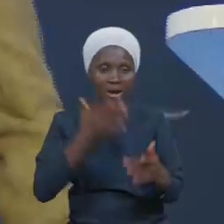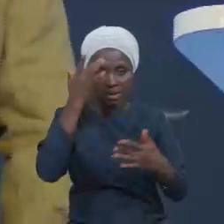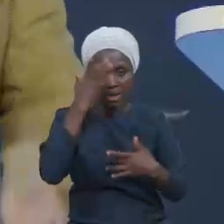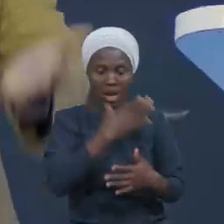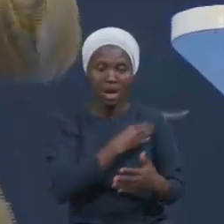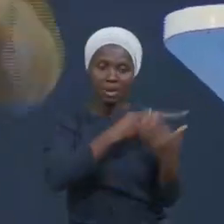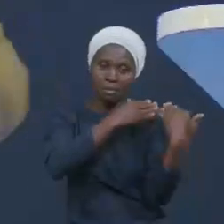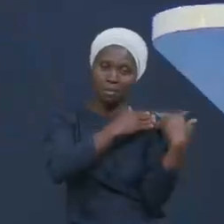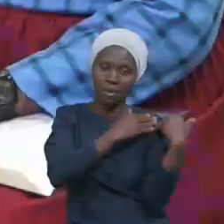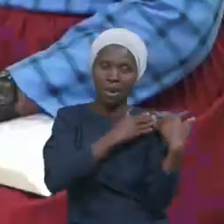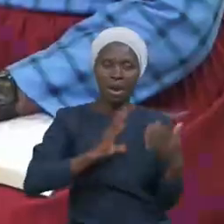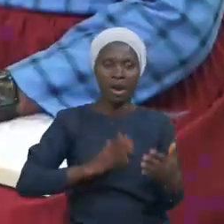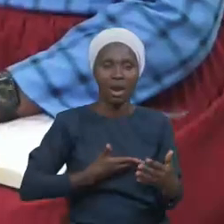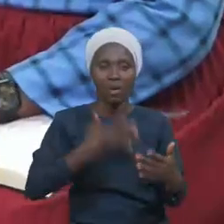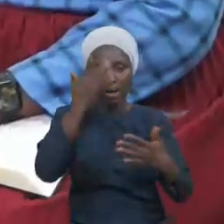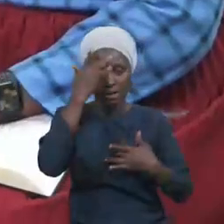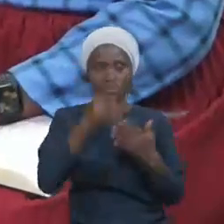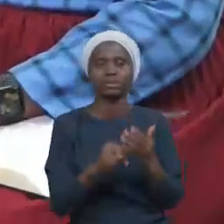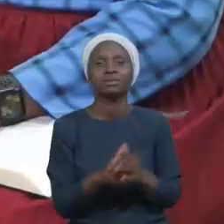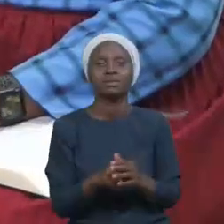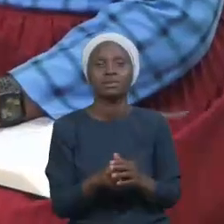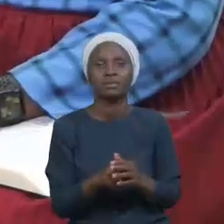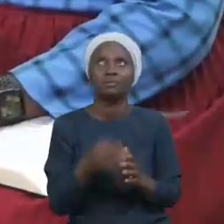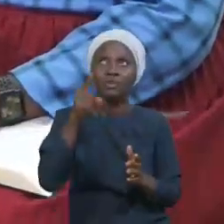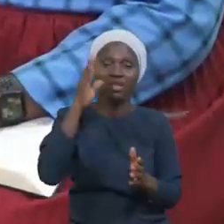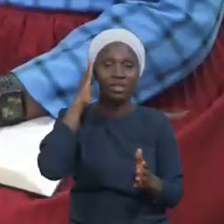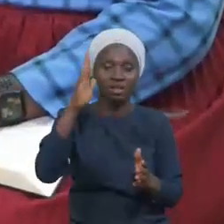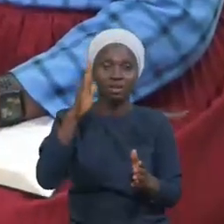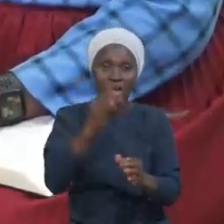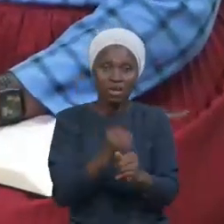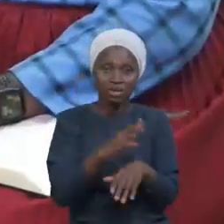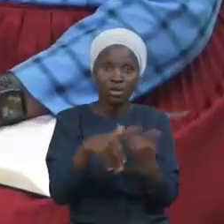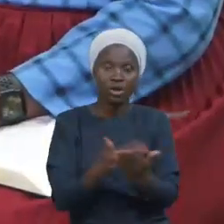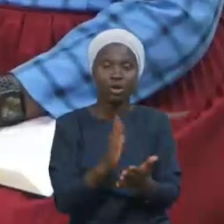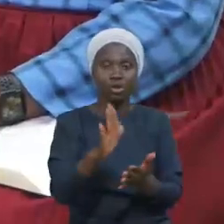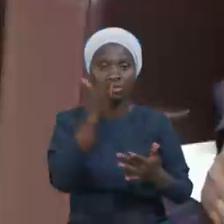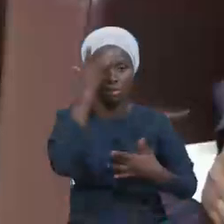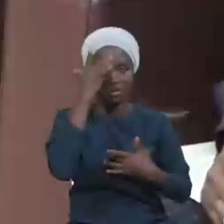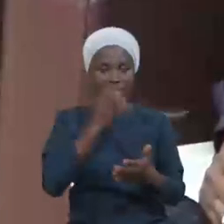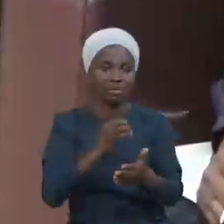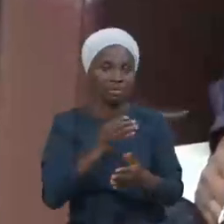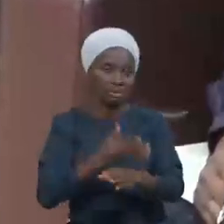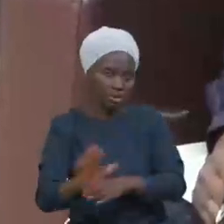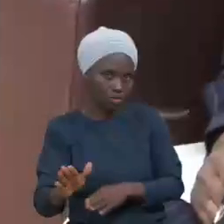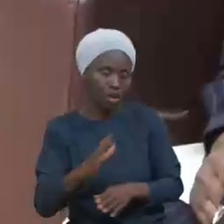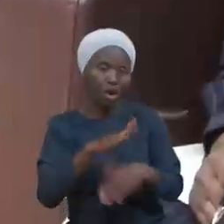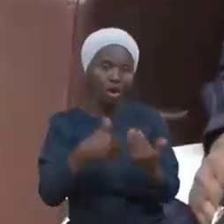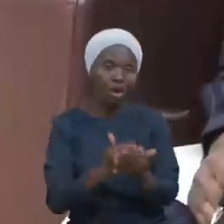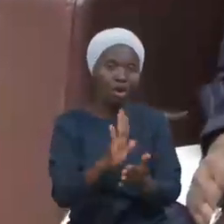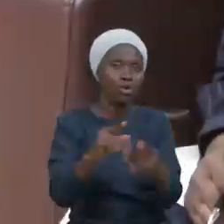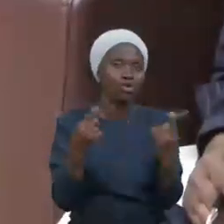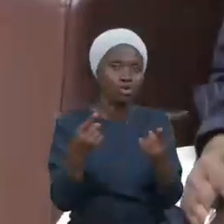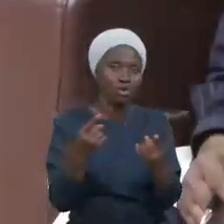your sicknesses away, all your sins away, and then